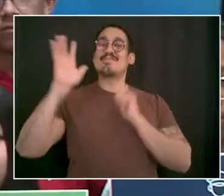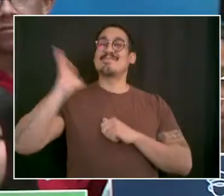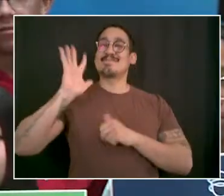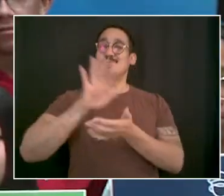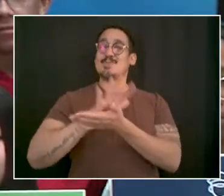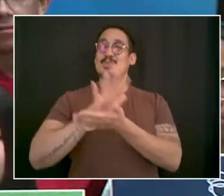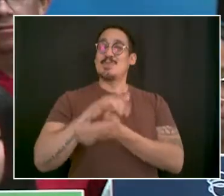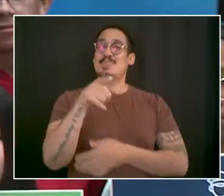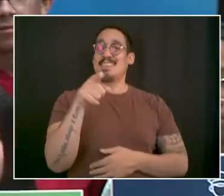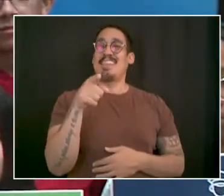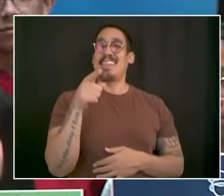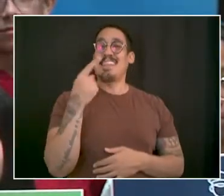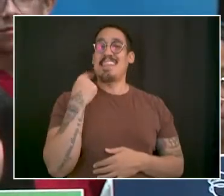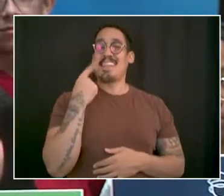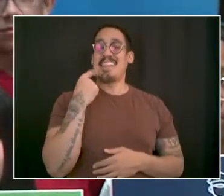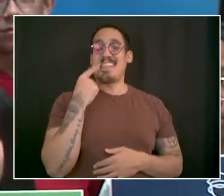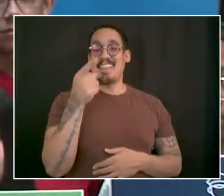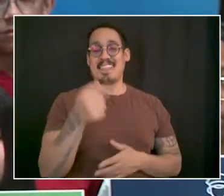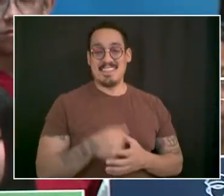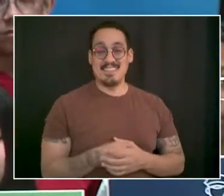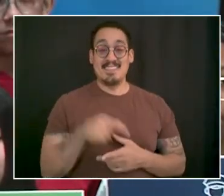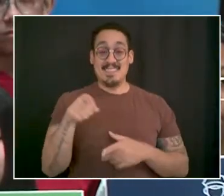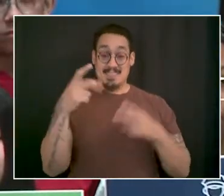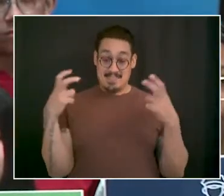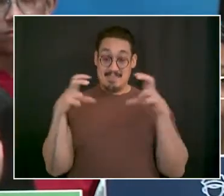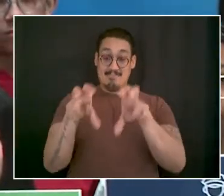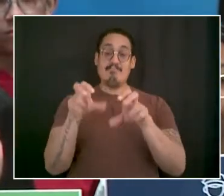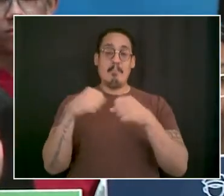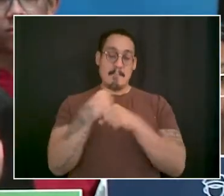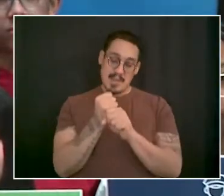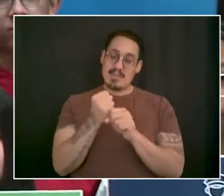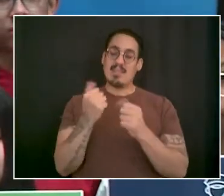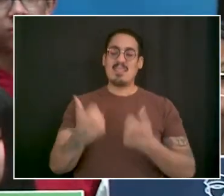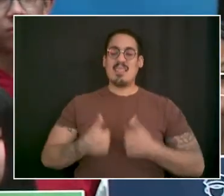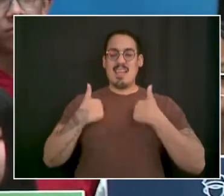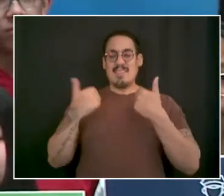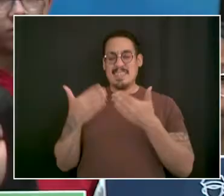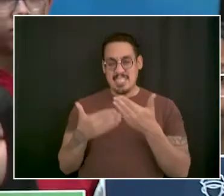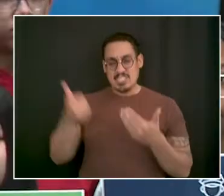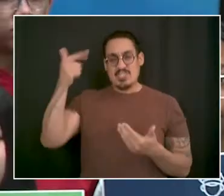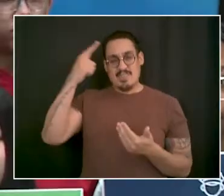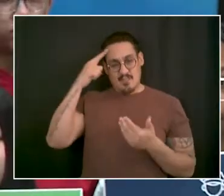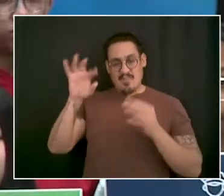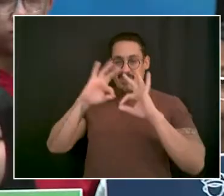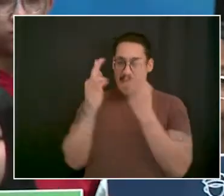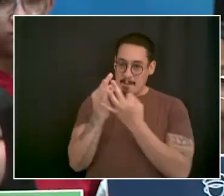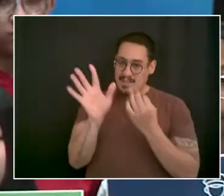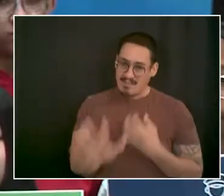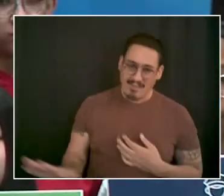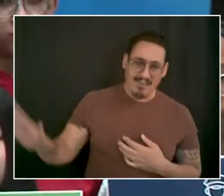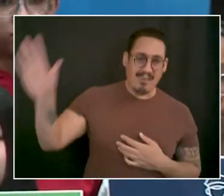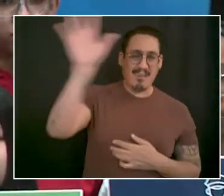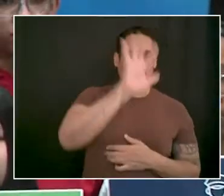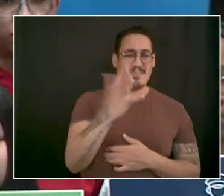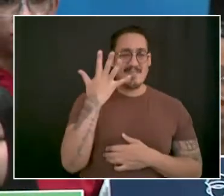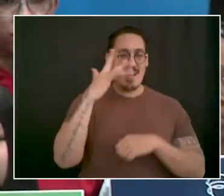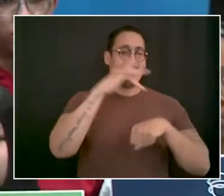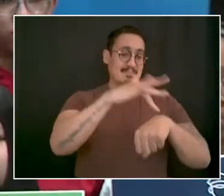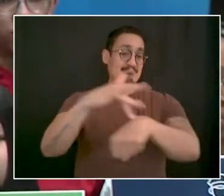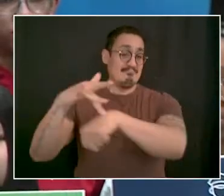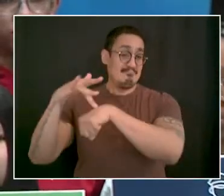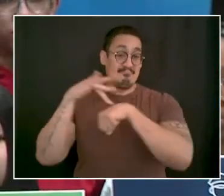With this investment, we are making life easier for families across the 5 boroughs for generations to come. And we did not stop